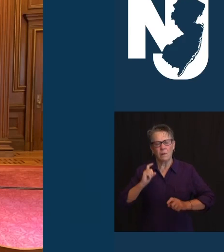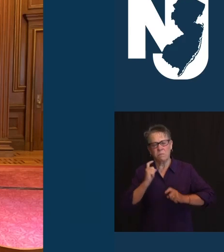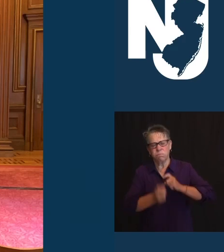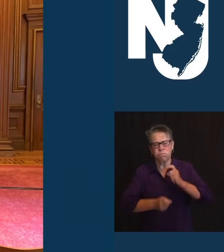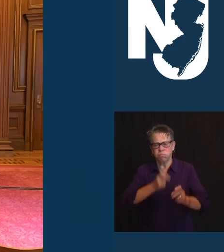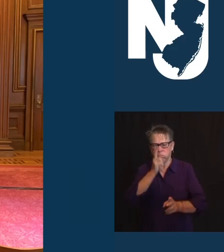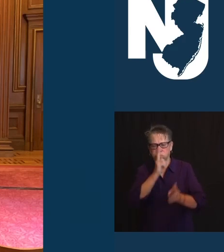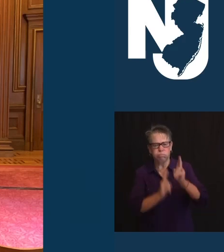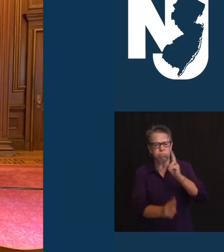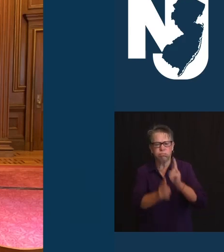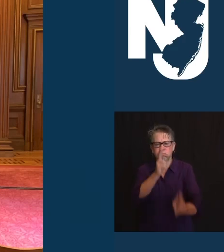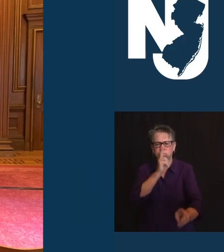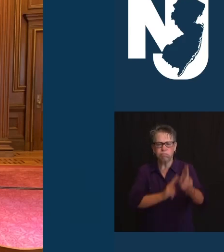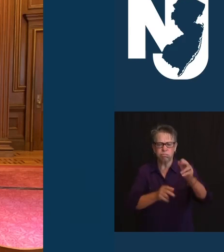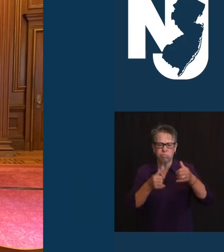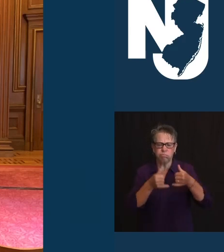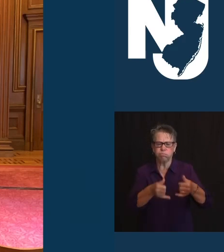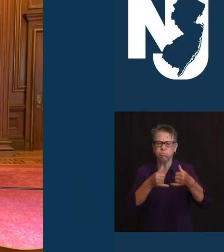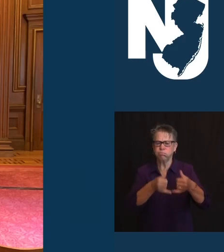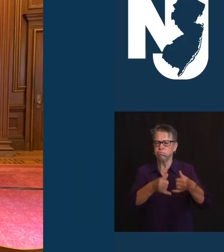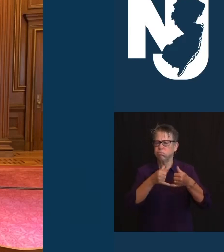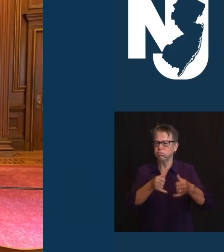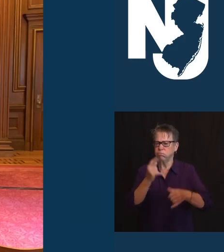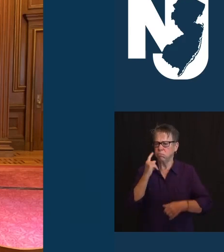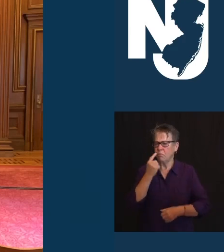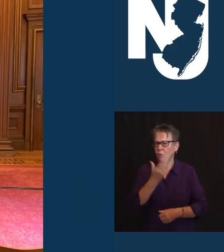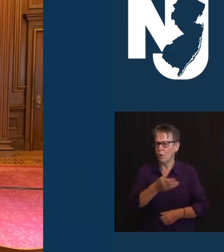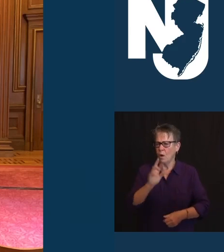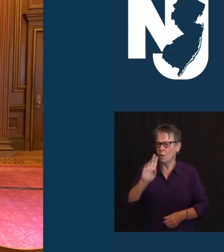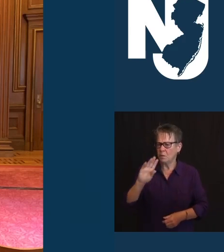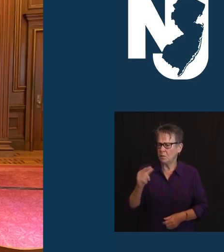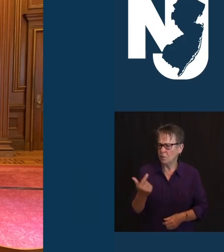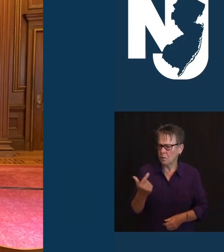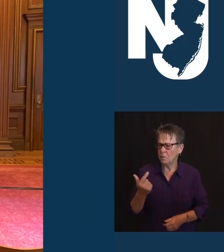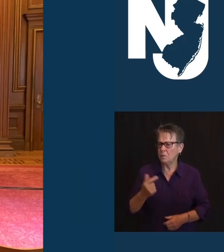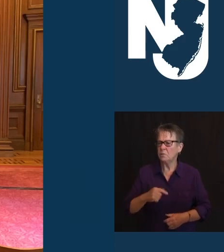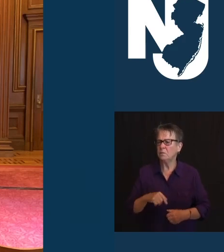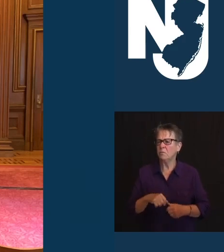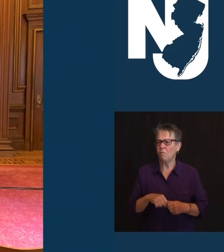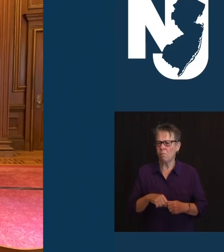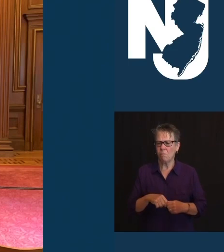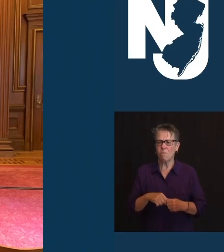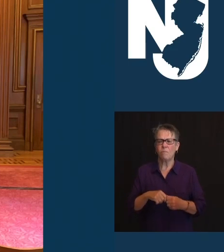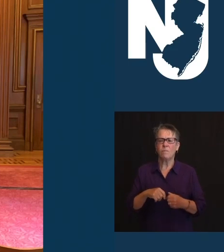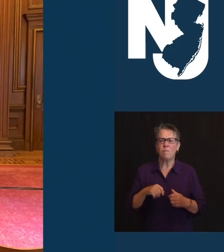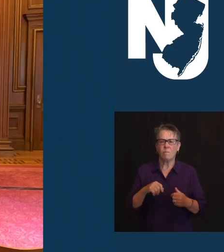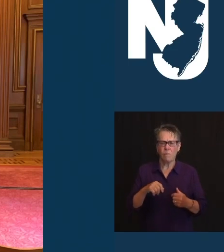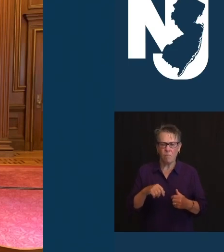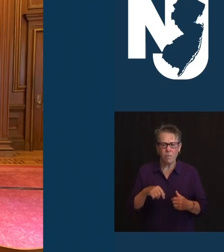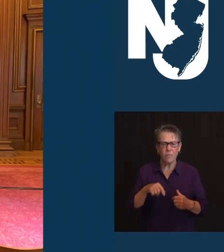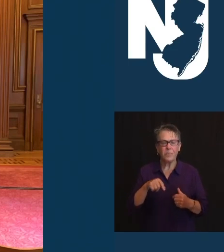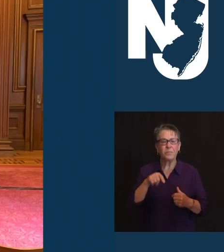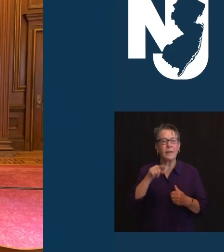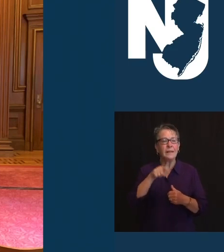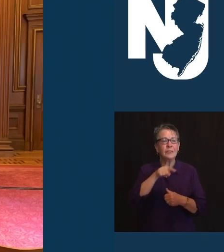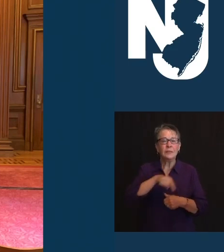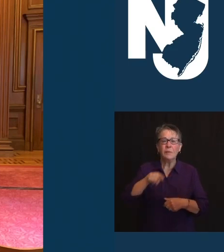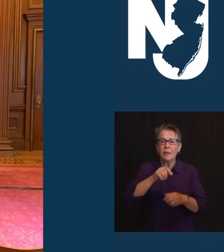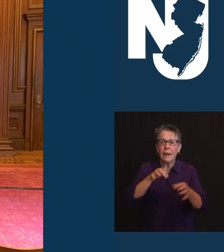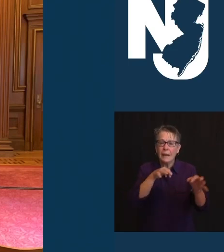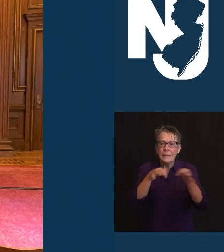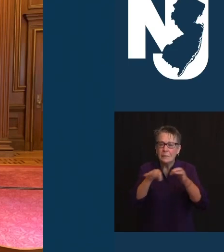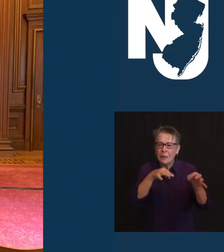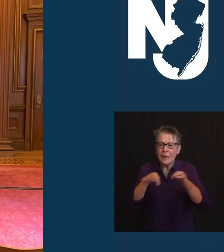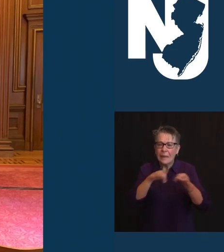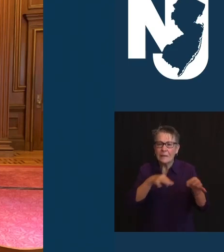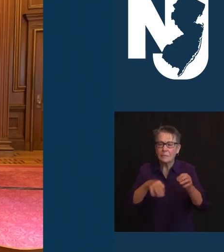portrait-by-portrait tour of the chambers. After the ceremony had taken place, when she had every right to have gone back to her office, she insisted